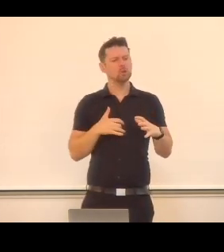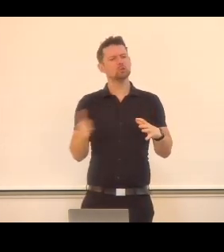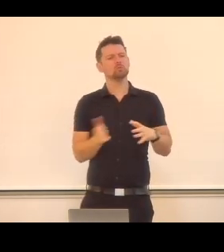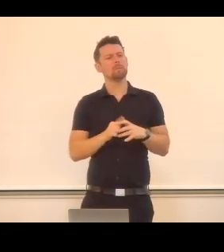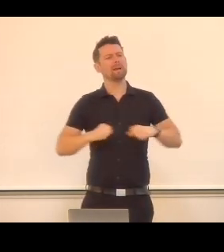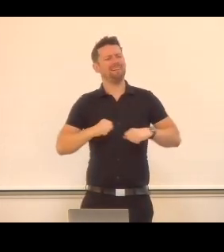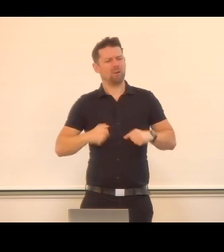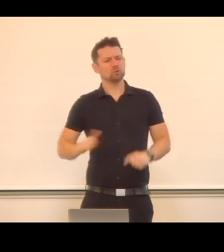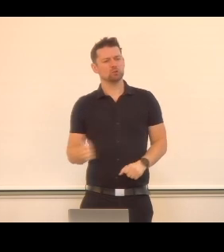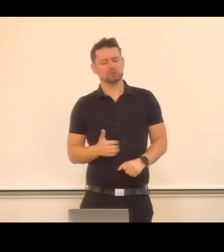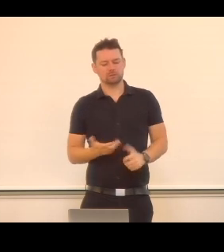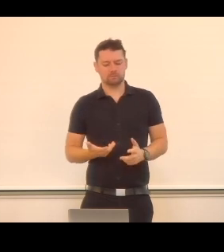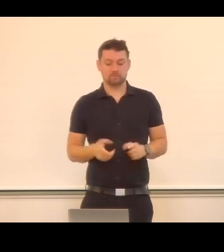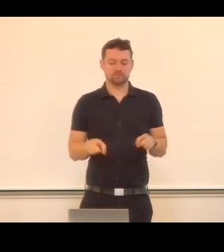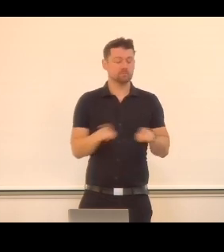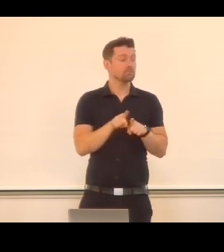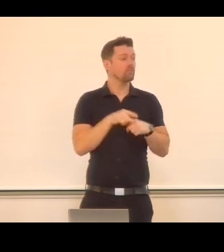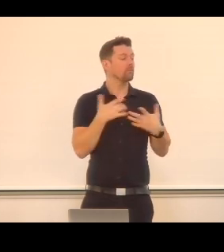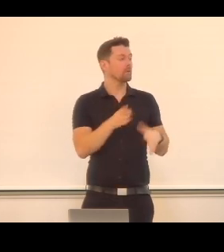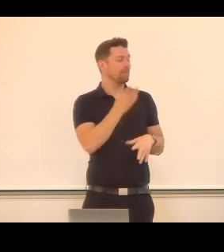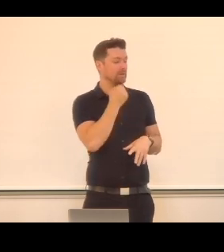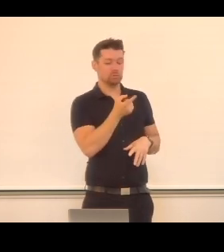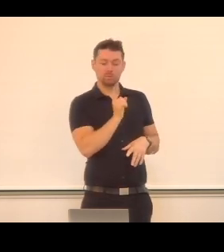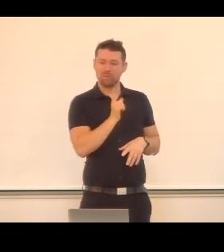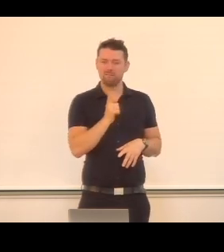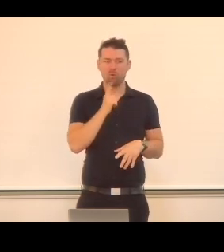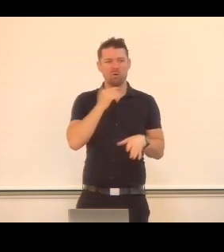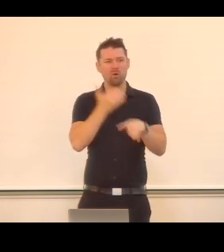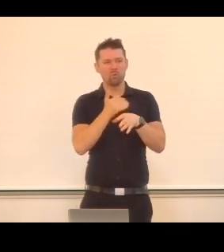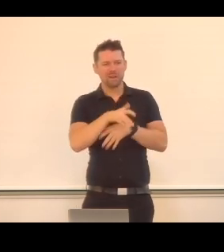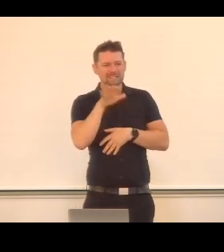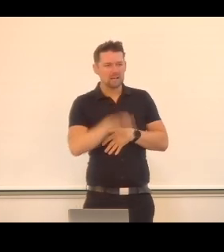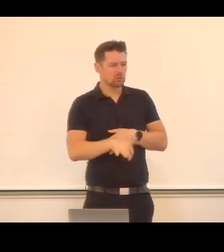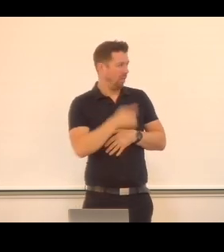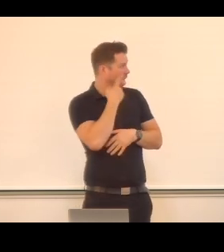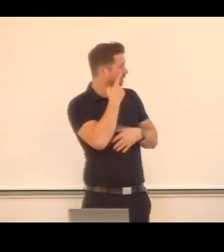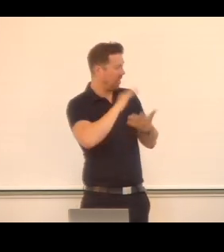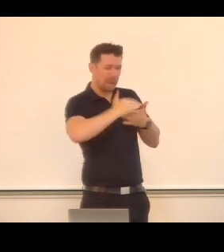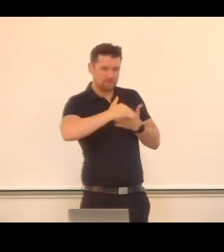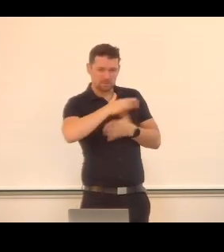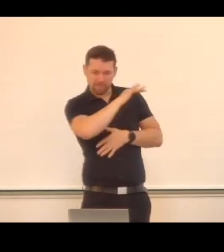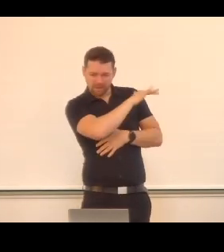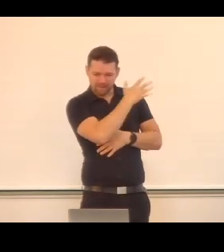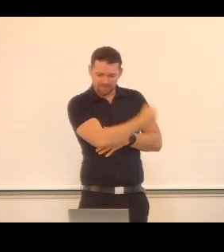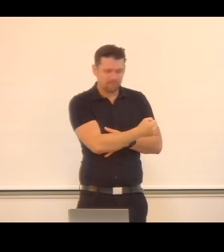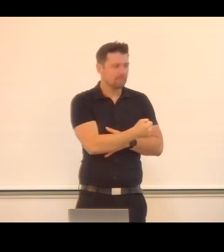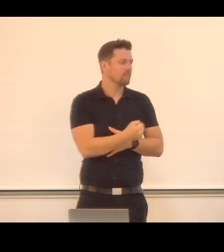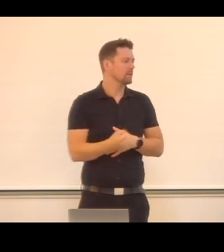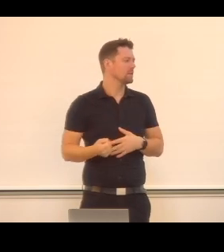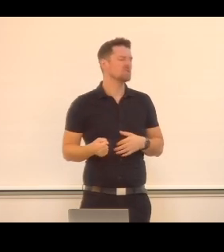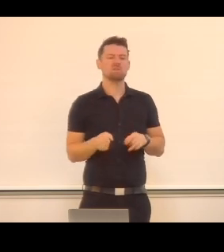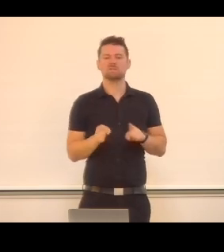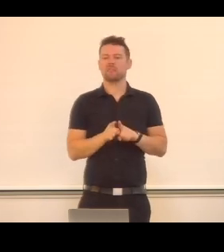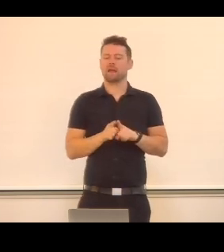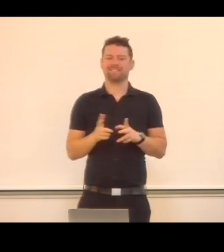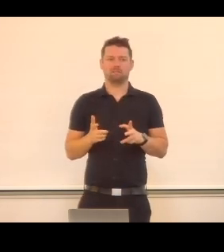bigger. We also used it as kind of a workstation area. You can see laptops there too. So we're using like a home base